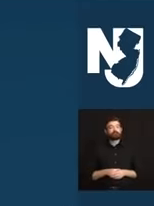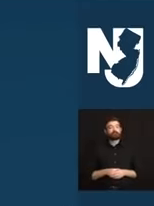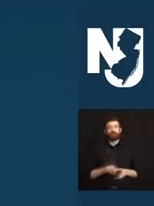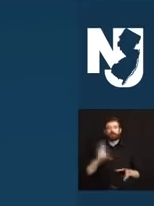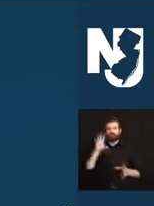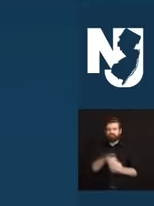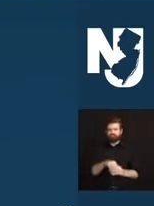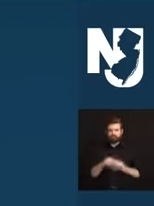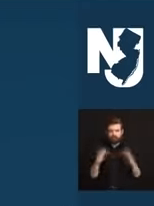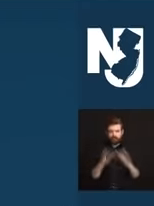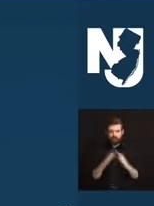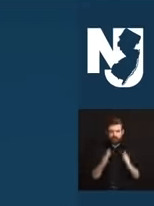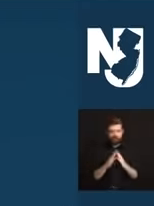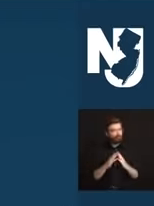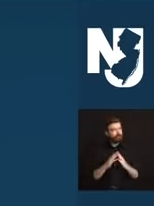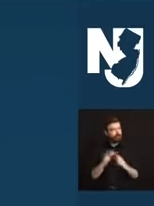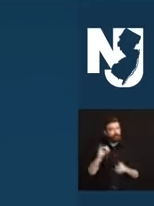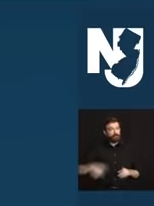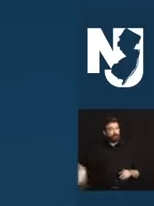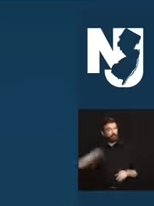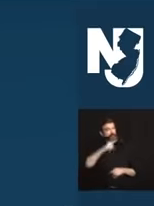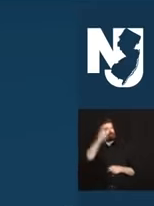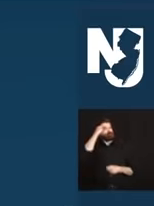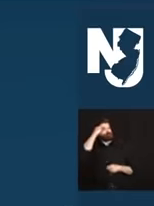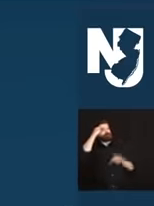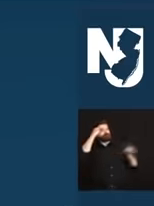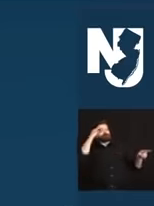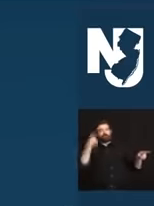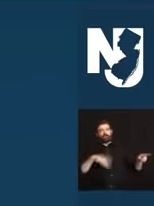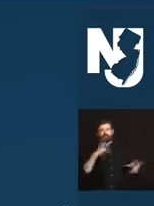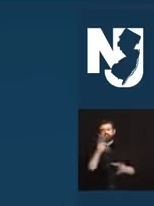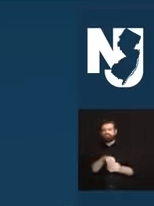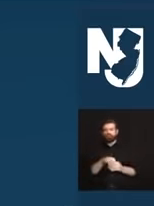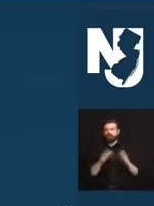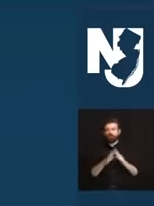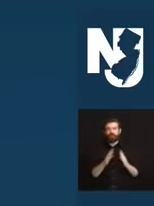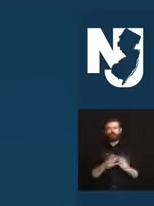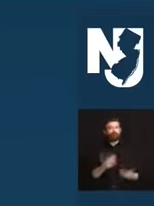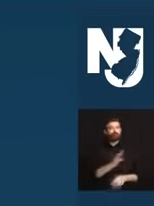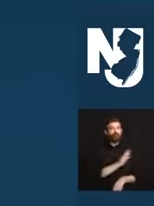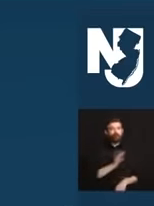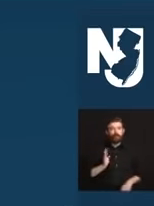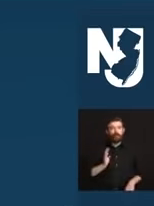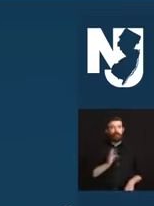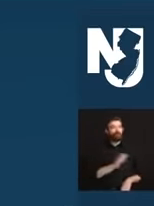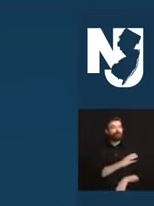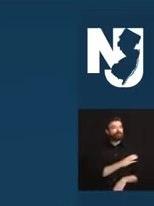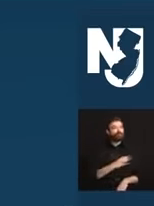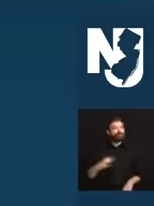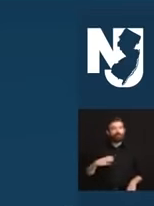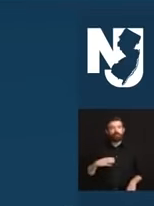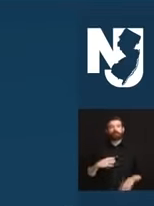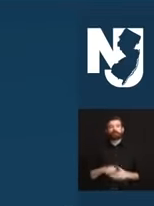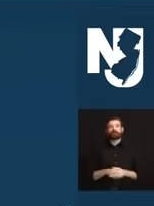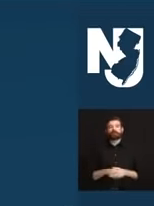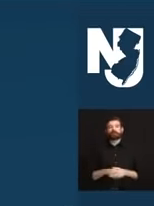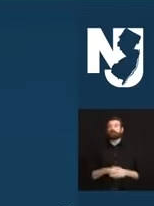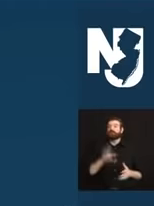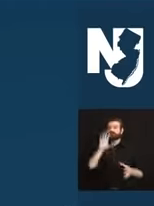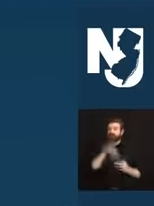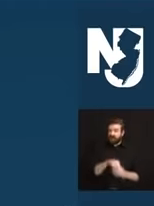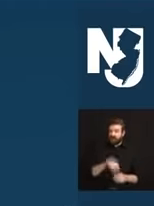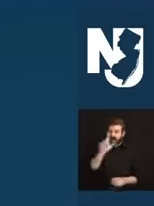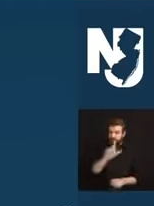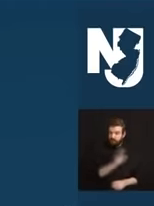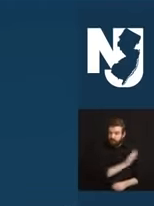He served on various local boards and commissions, including the Haworth Shade Tree Commission and Library Board. I also found